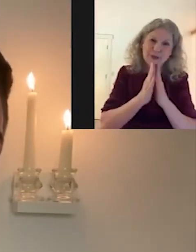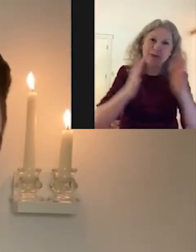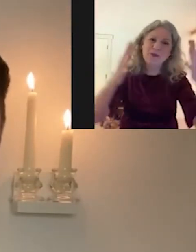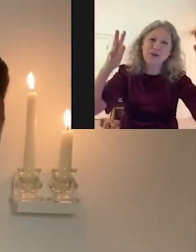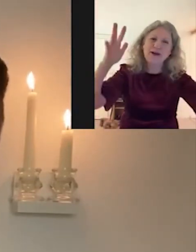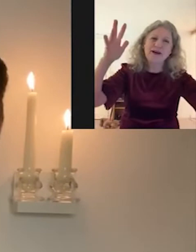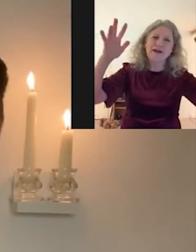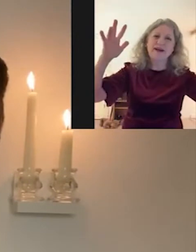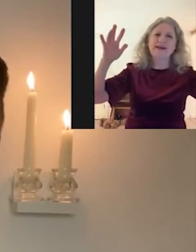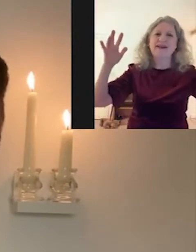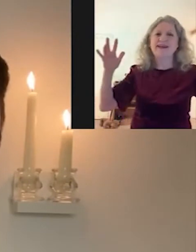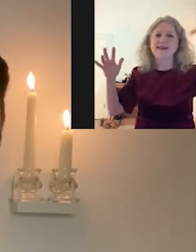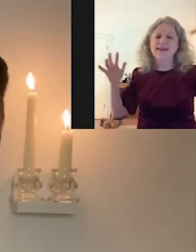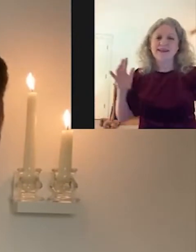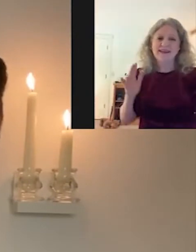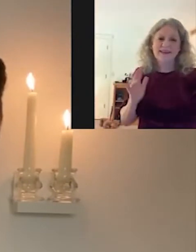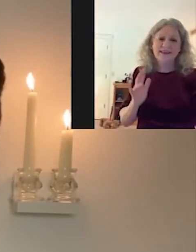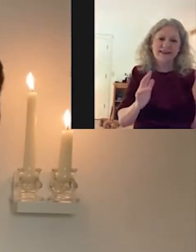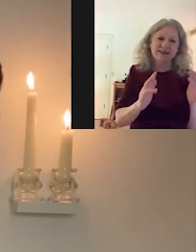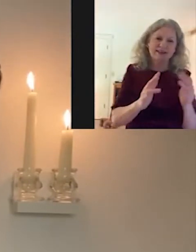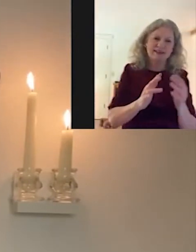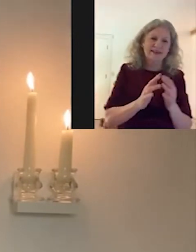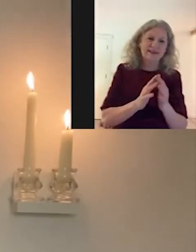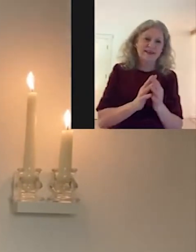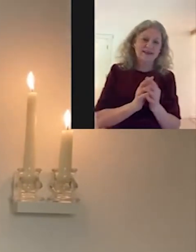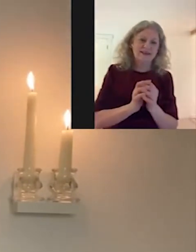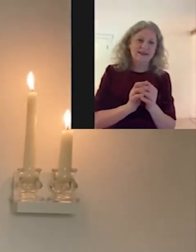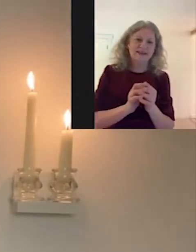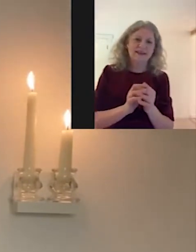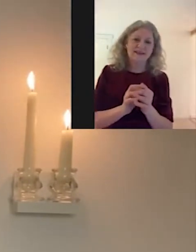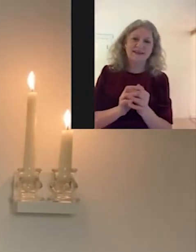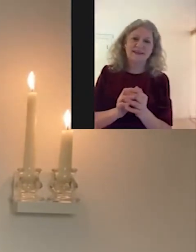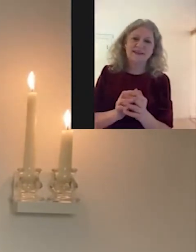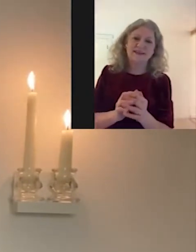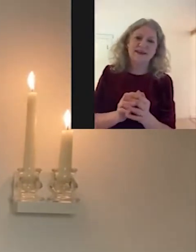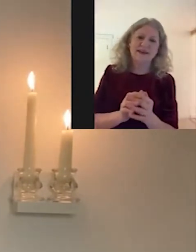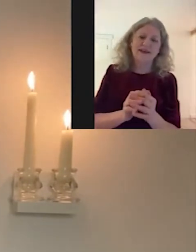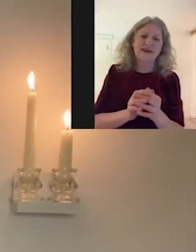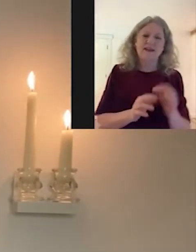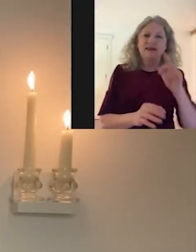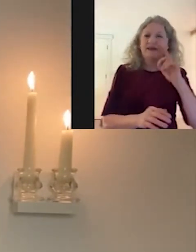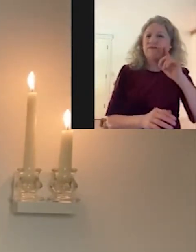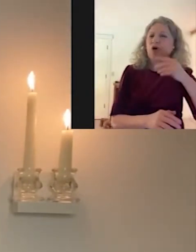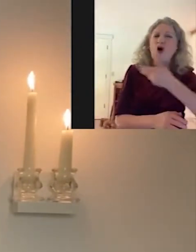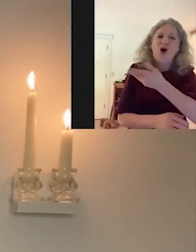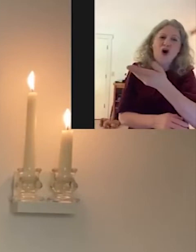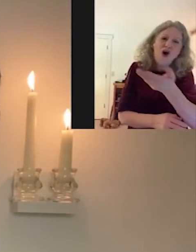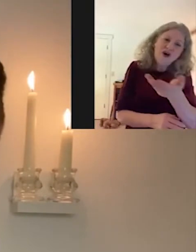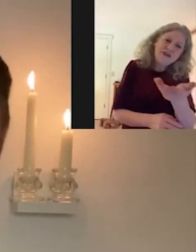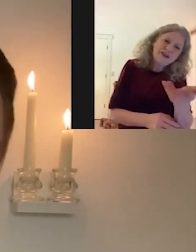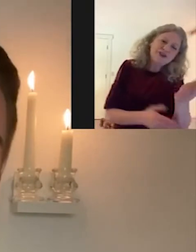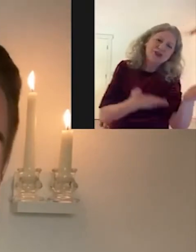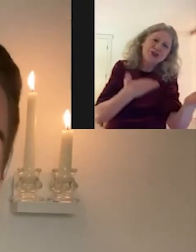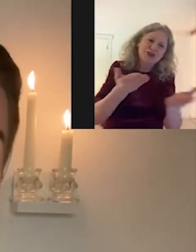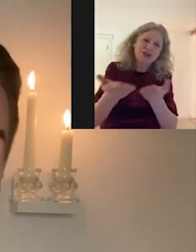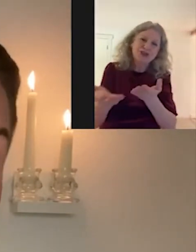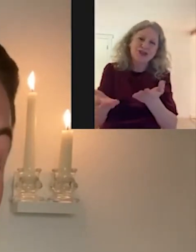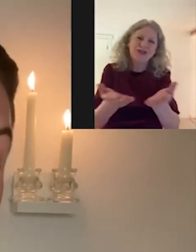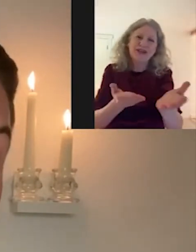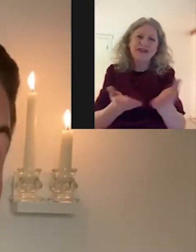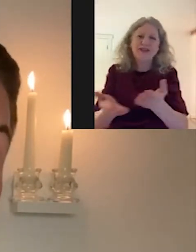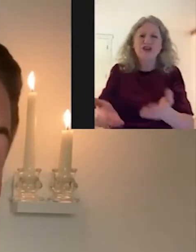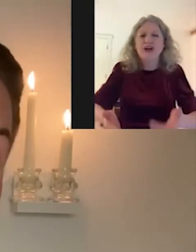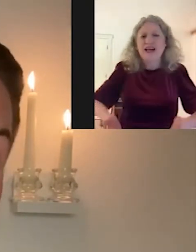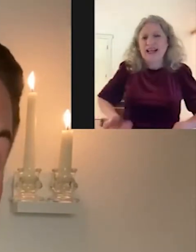of mercy, hold us in love. For all of your servants who live out